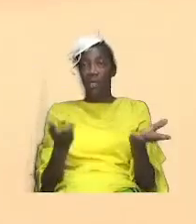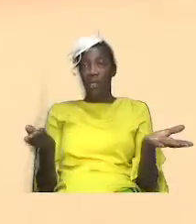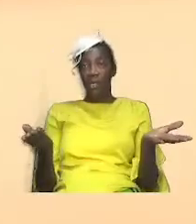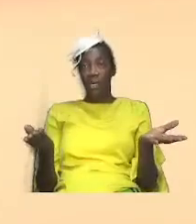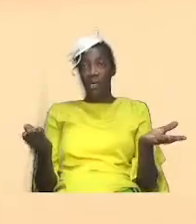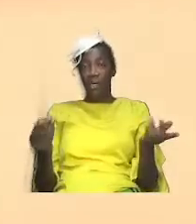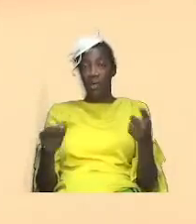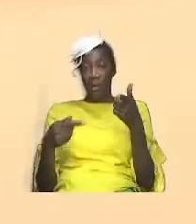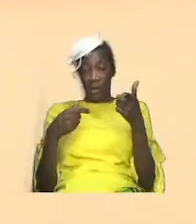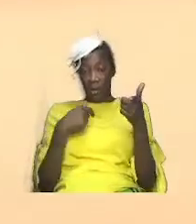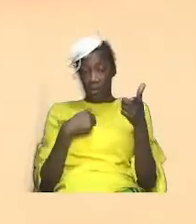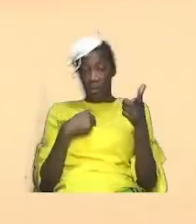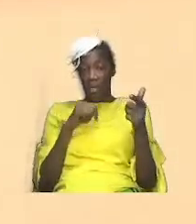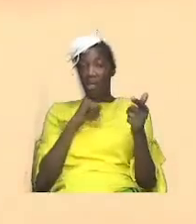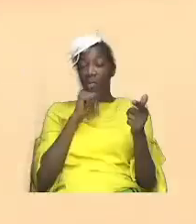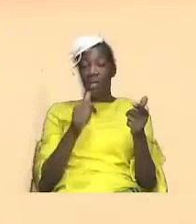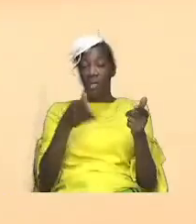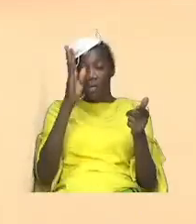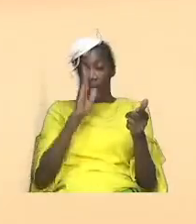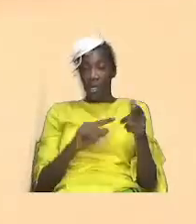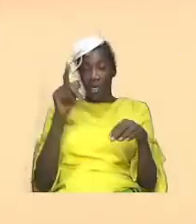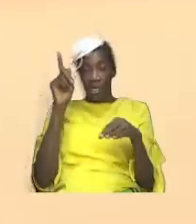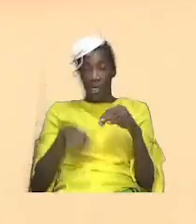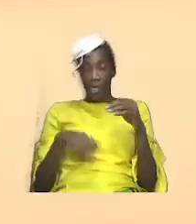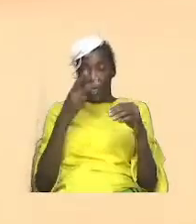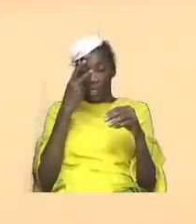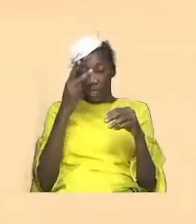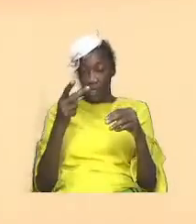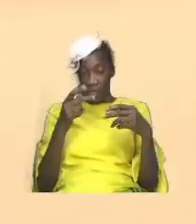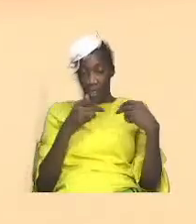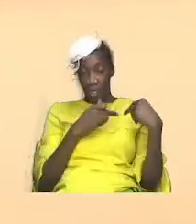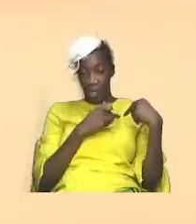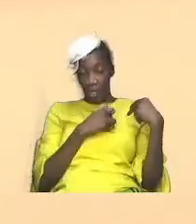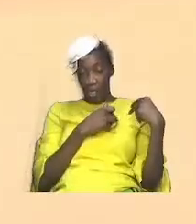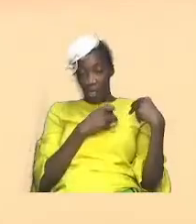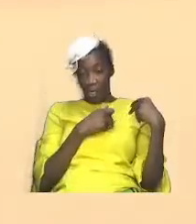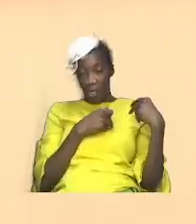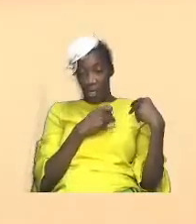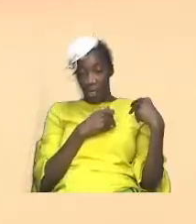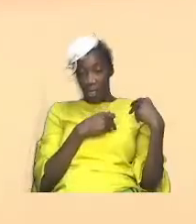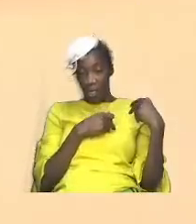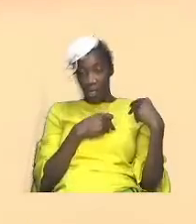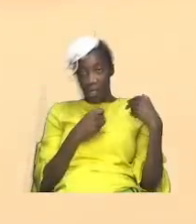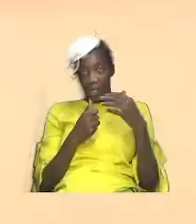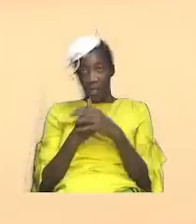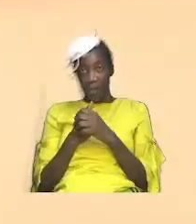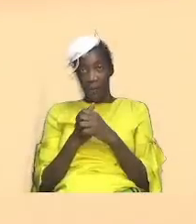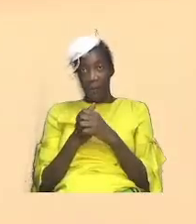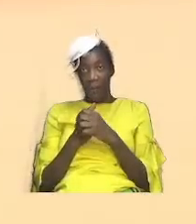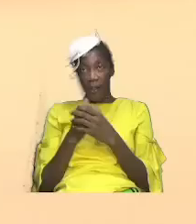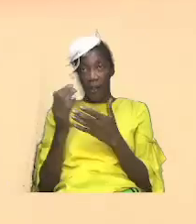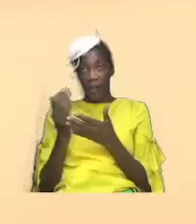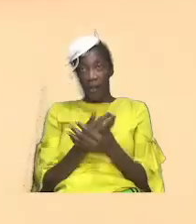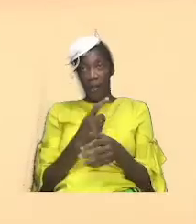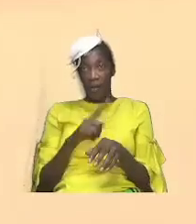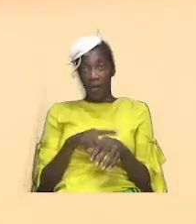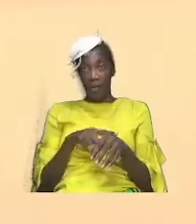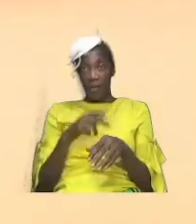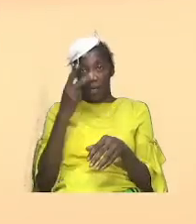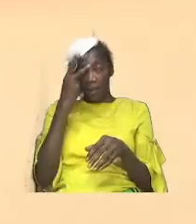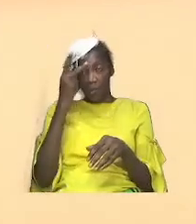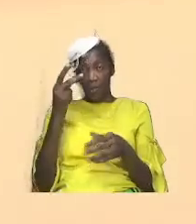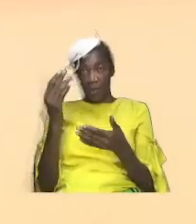I am not God, and I can't see hearts and motives and so forth. But sometimes we see a little